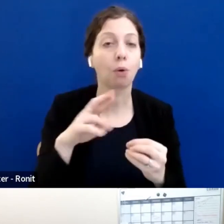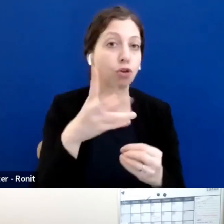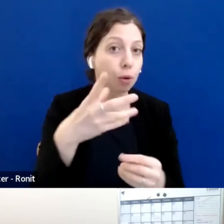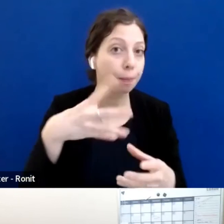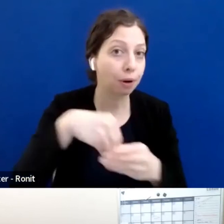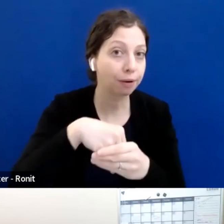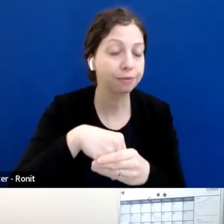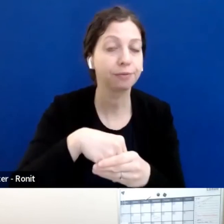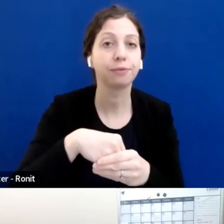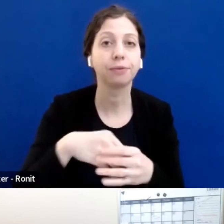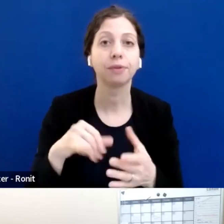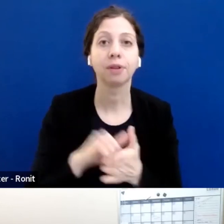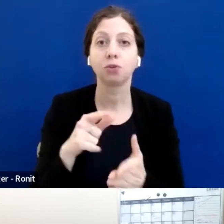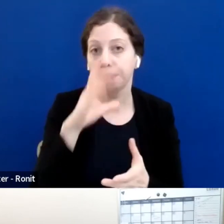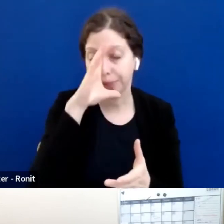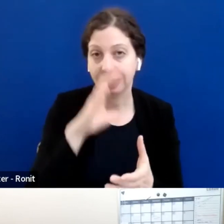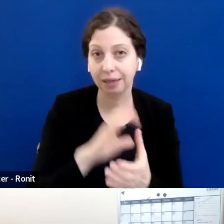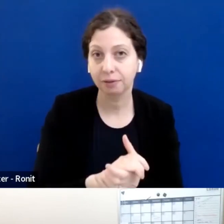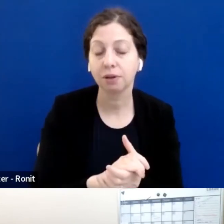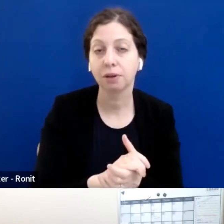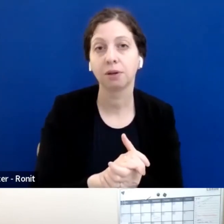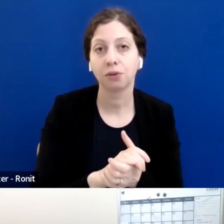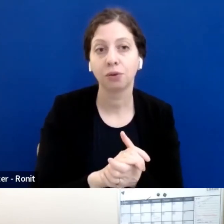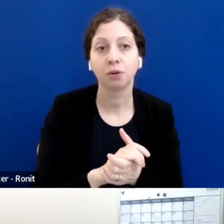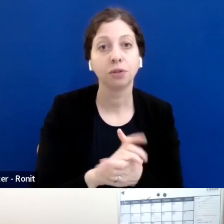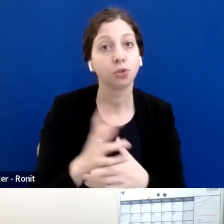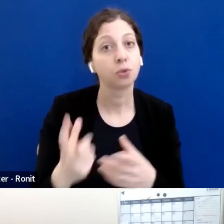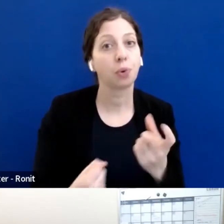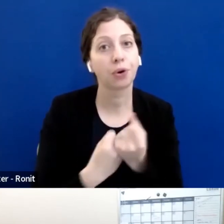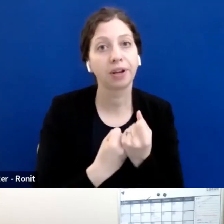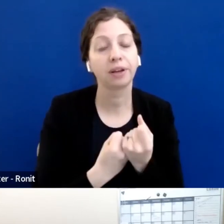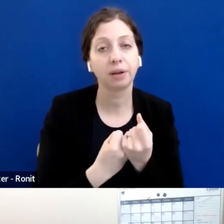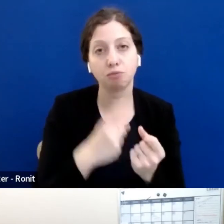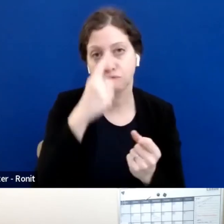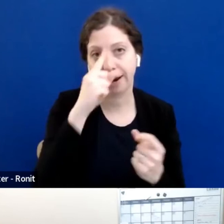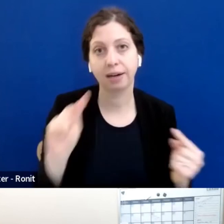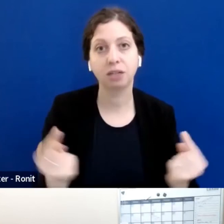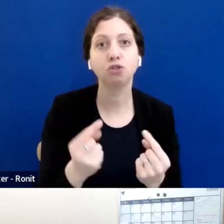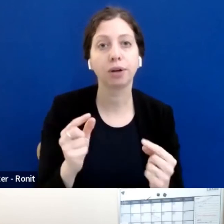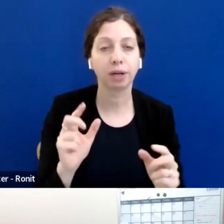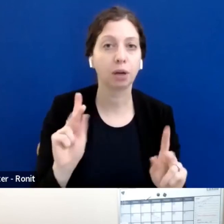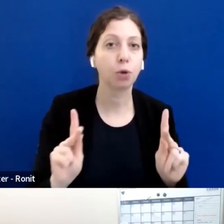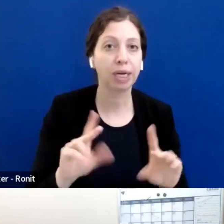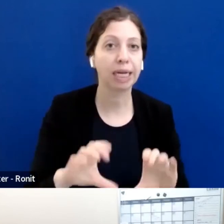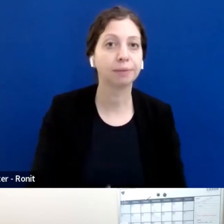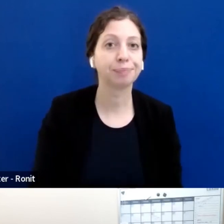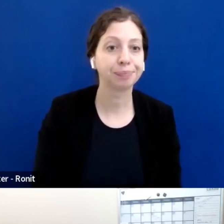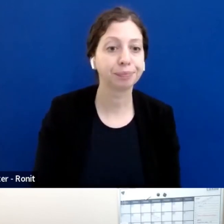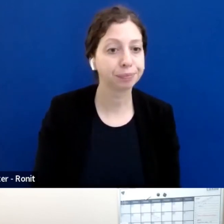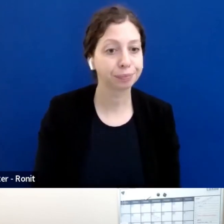that you believe is supporting the brain injury community.